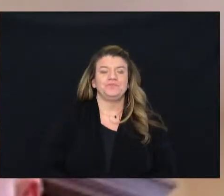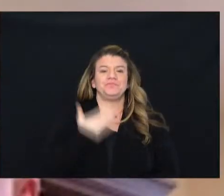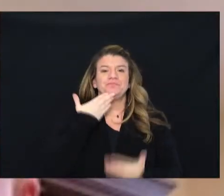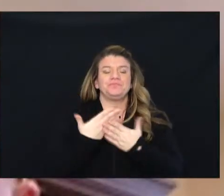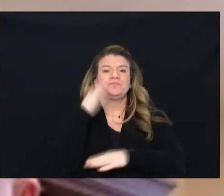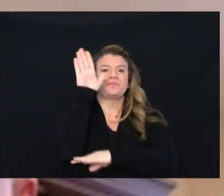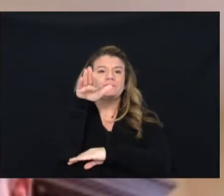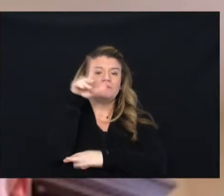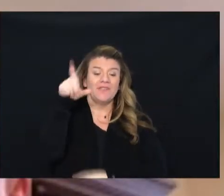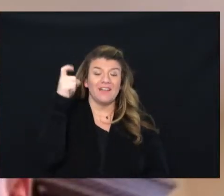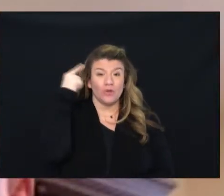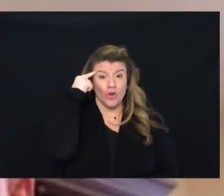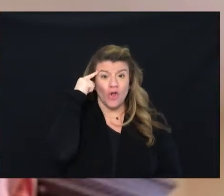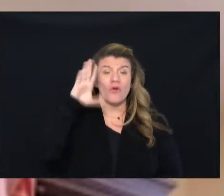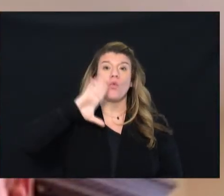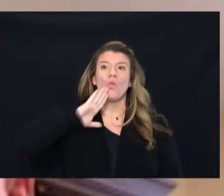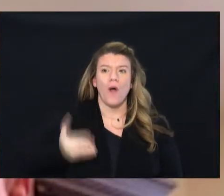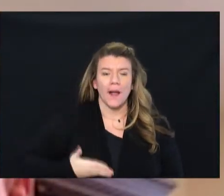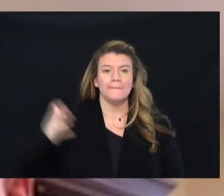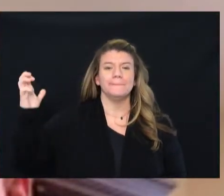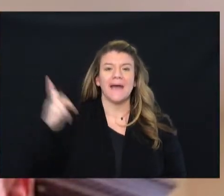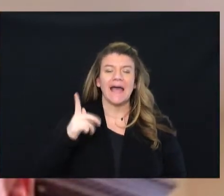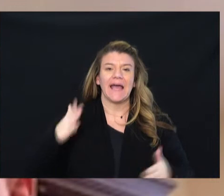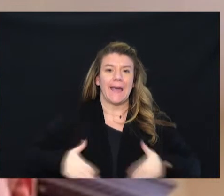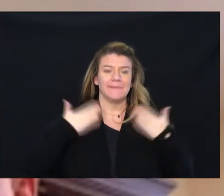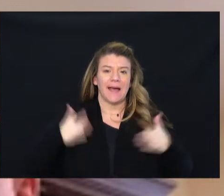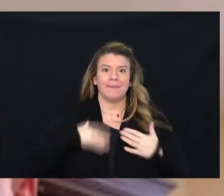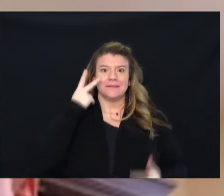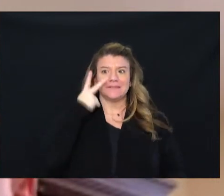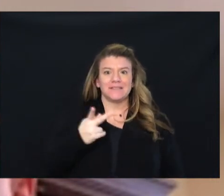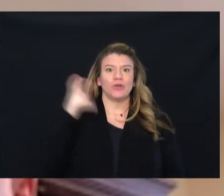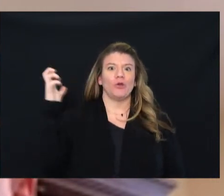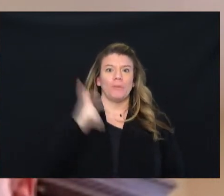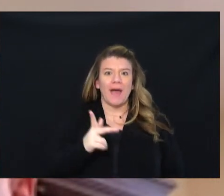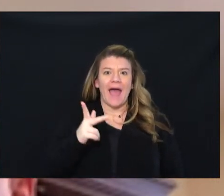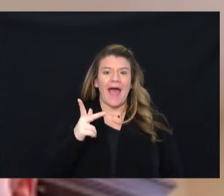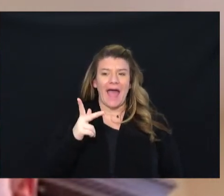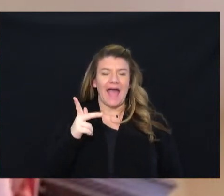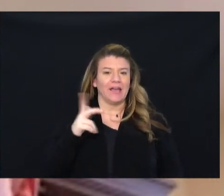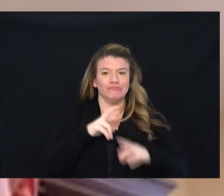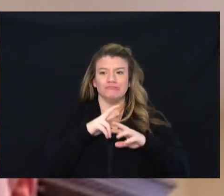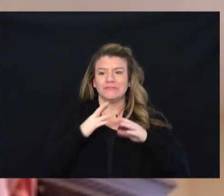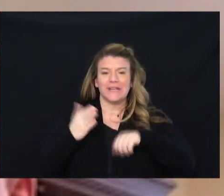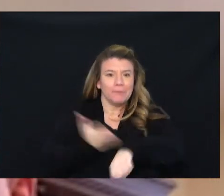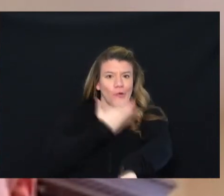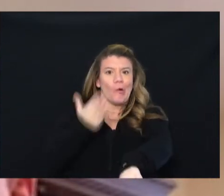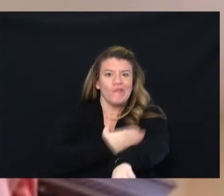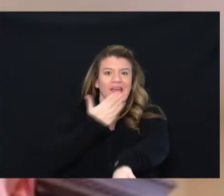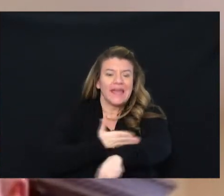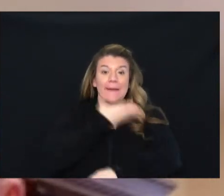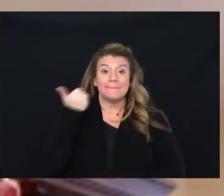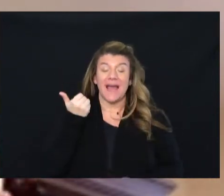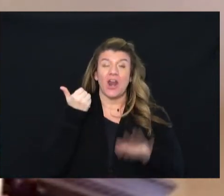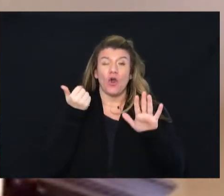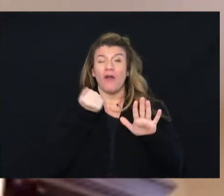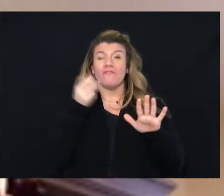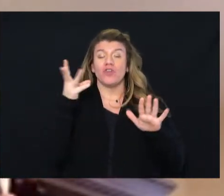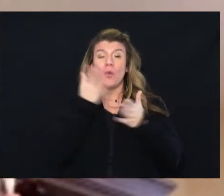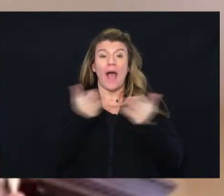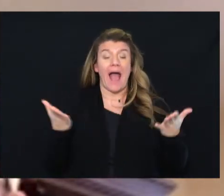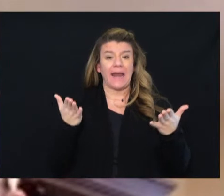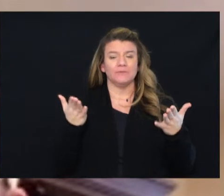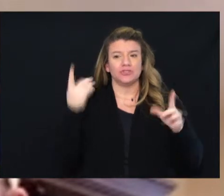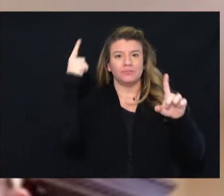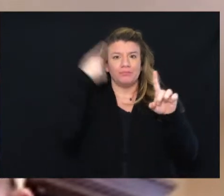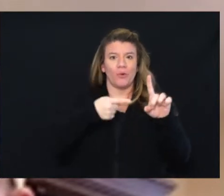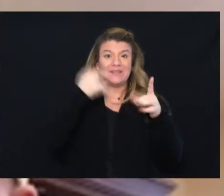afternoon, Governor. Welcome back. I'm glad to see you back and on the road to recovery. A couple of items to point